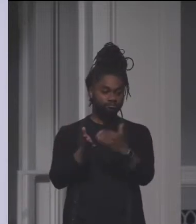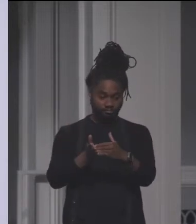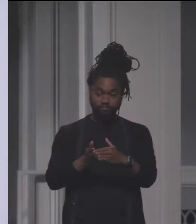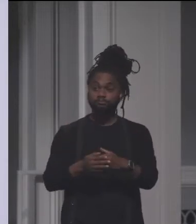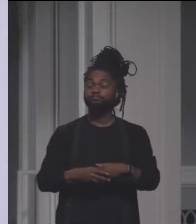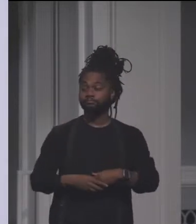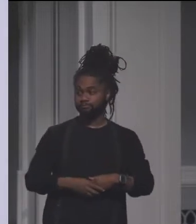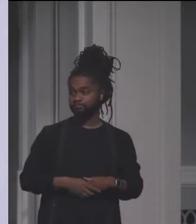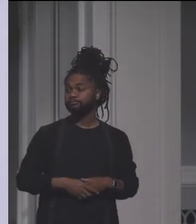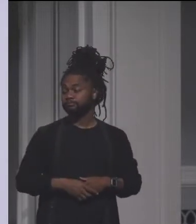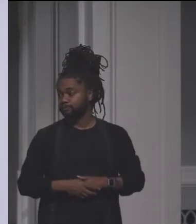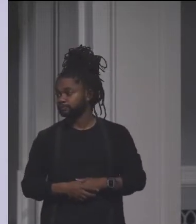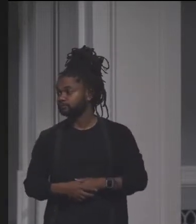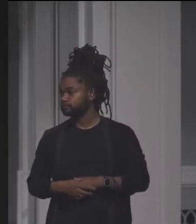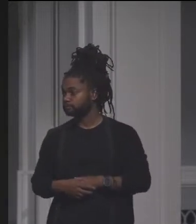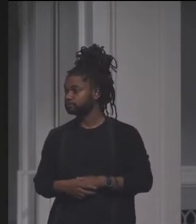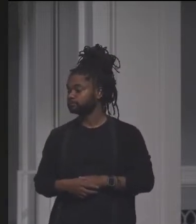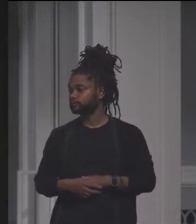of that. So.